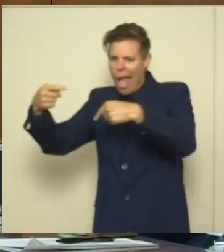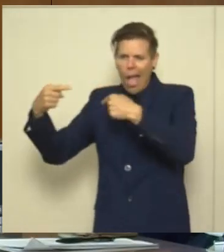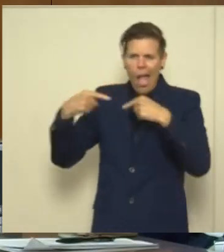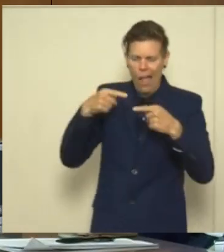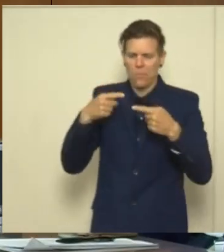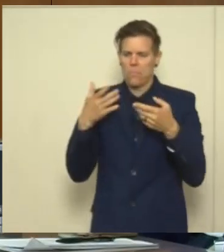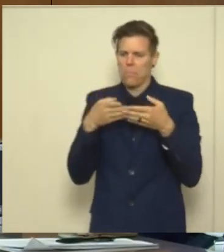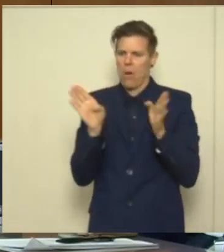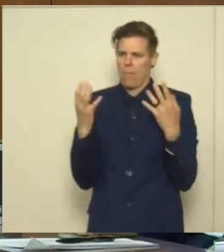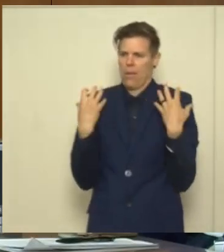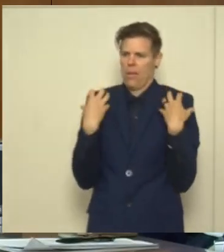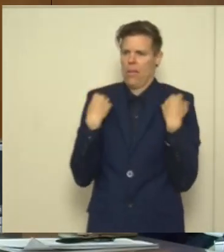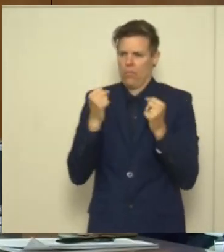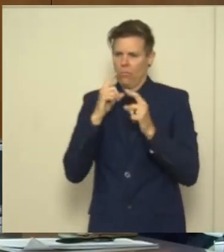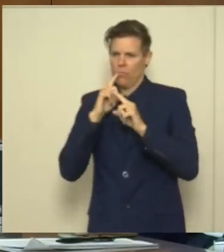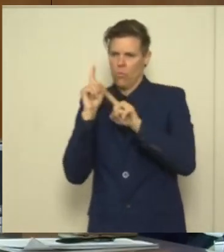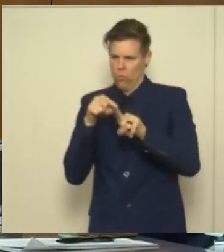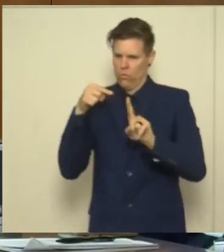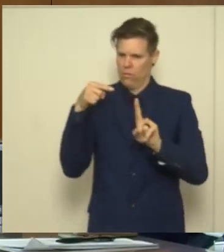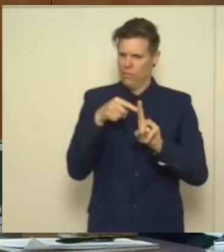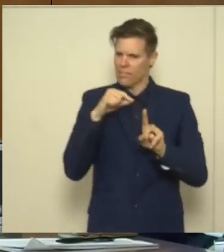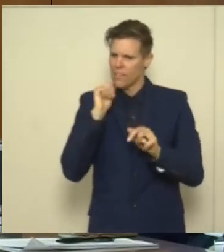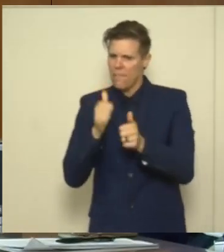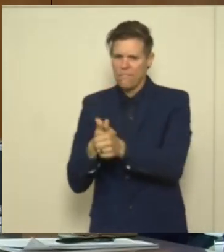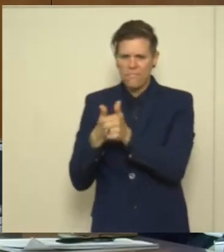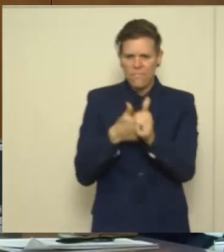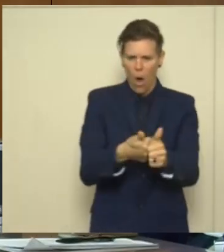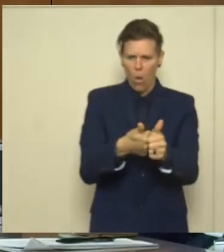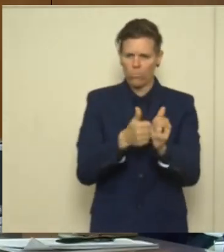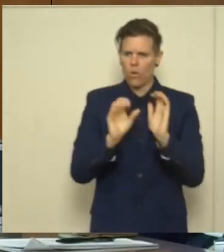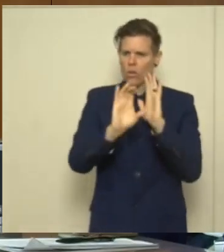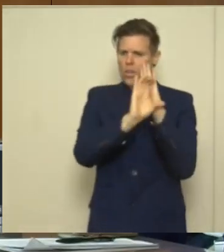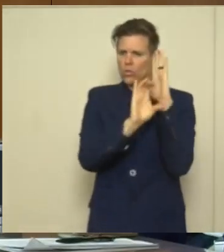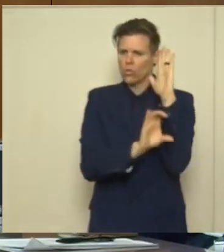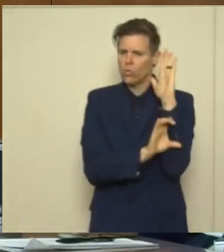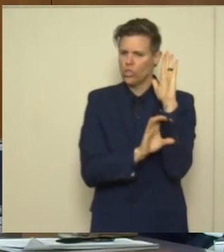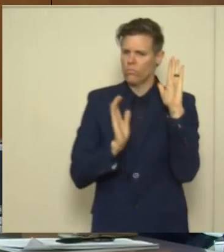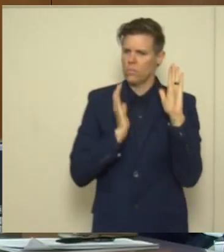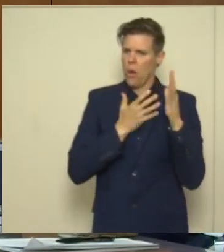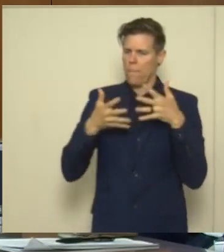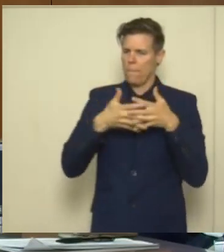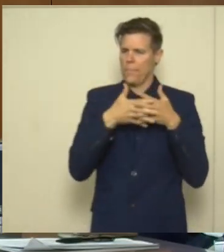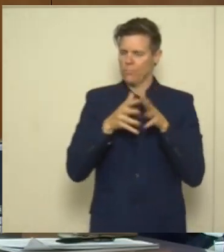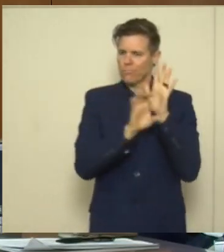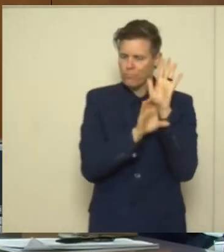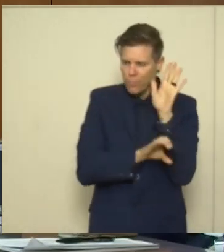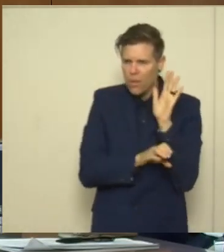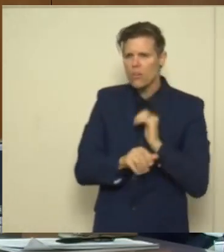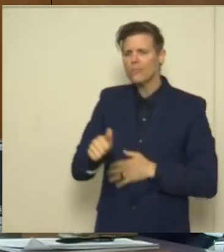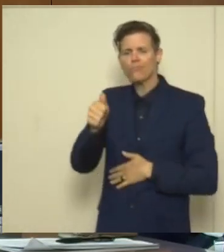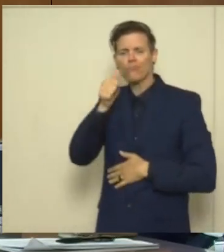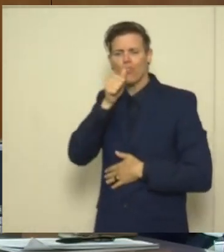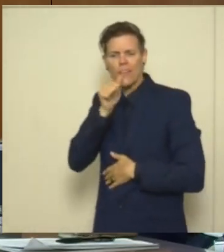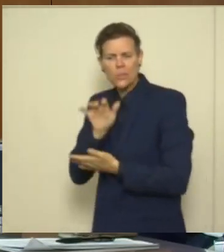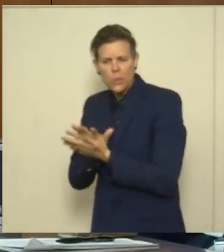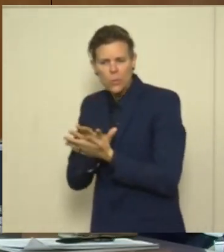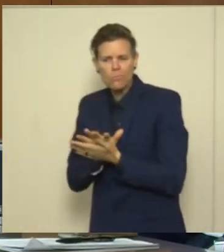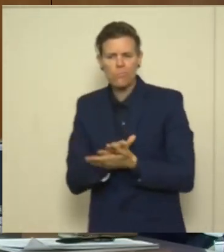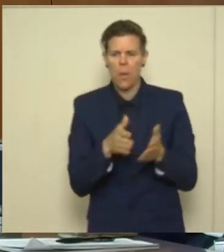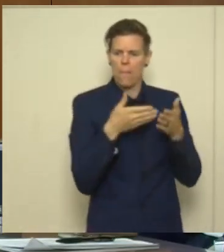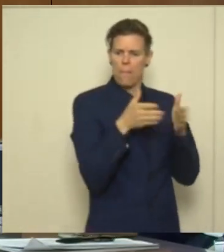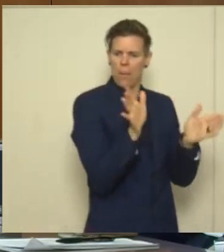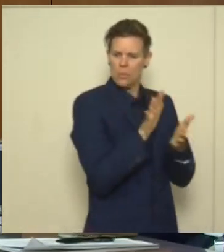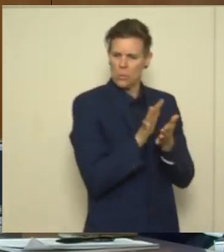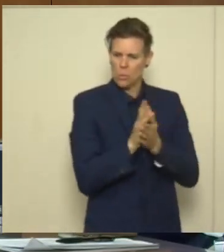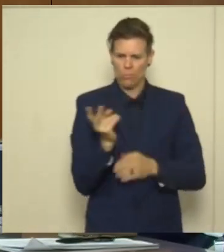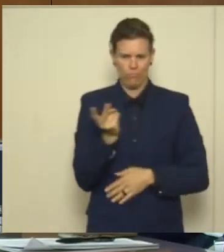court because of the differing capacity limits on private schools versus public schools. Can you explain, even though you briefly talked